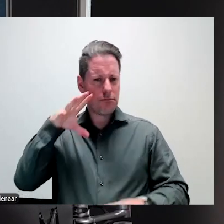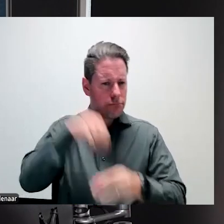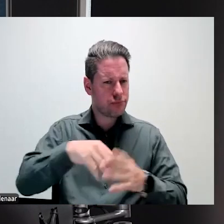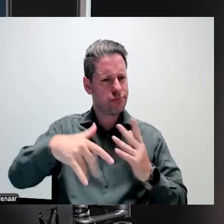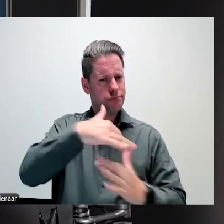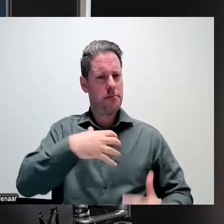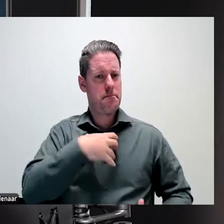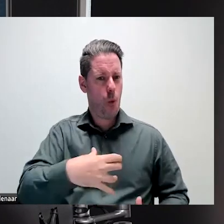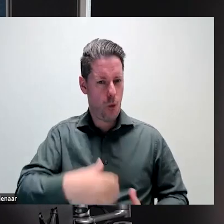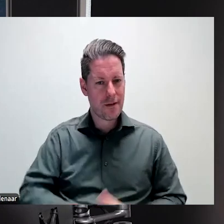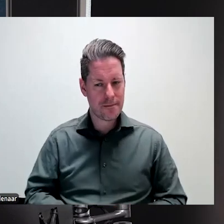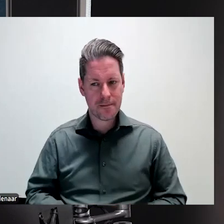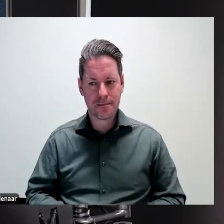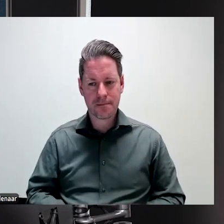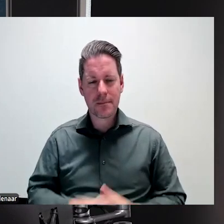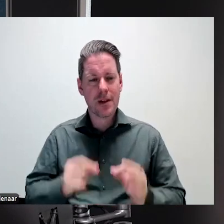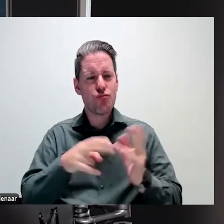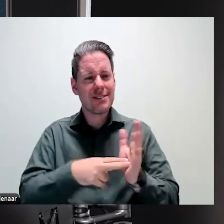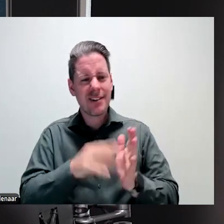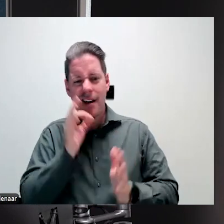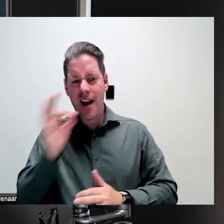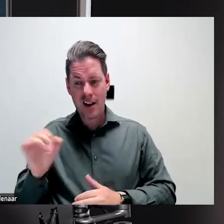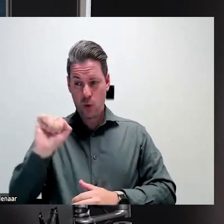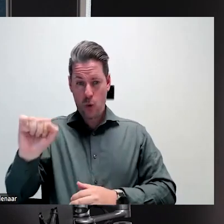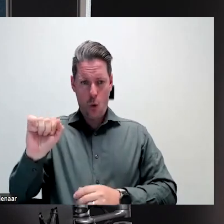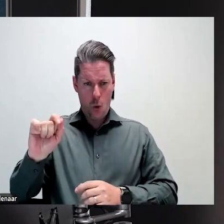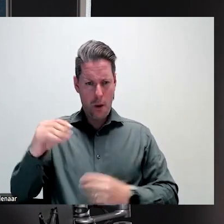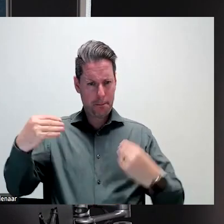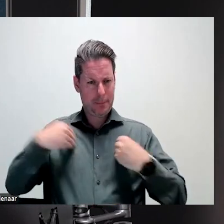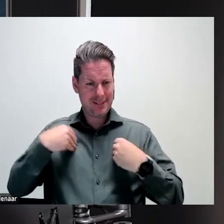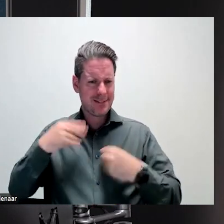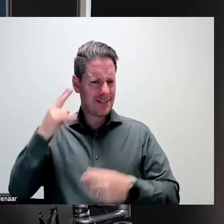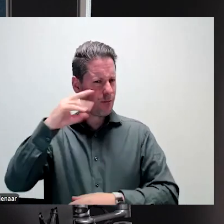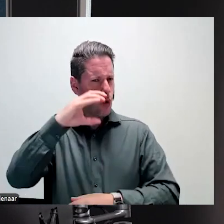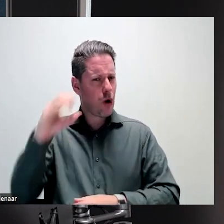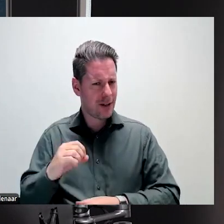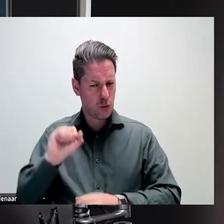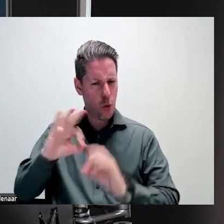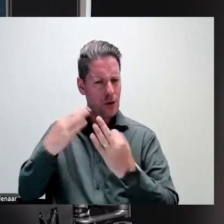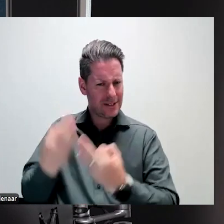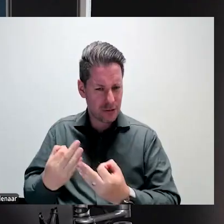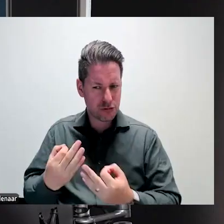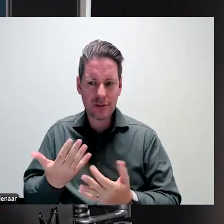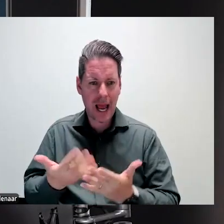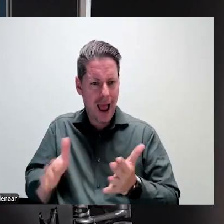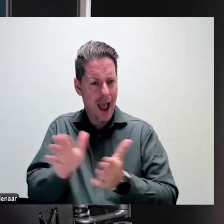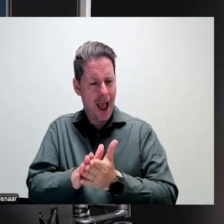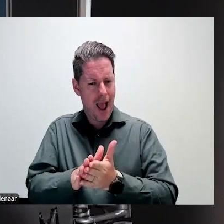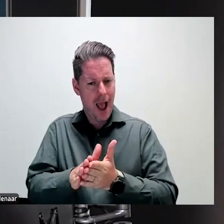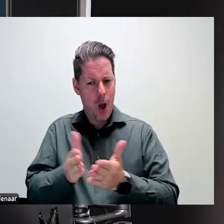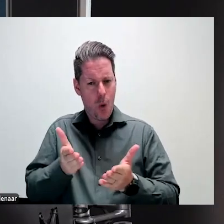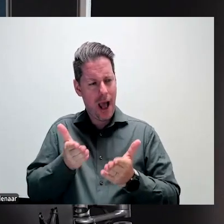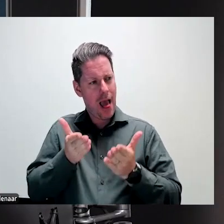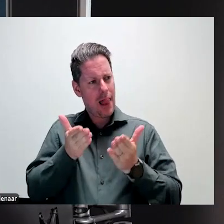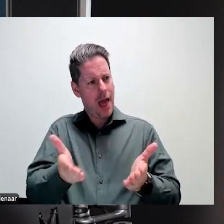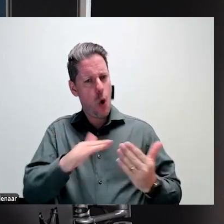the organisation that you belong to, Deaf Connect, how does it help to enable people to shift attitudes towards deaf people,